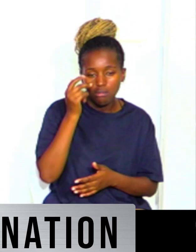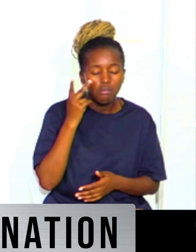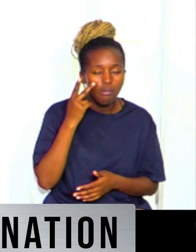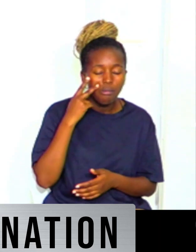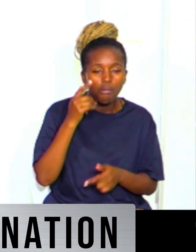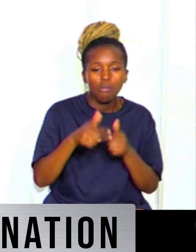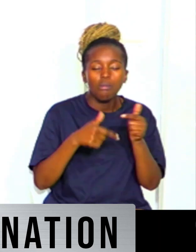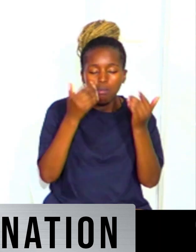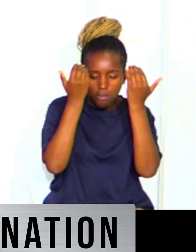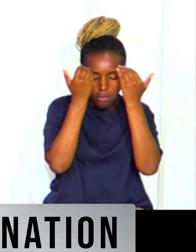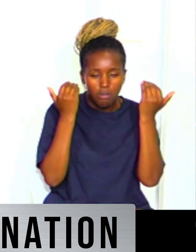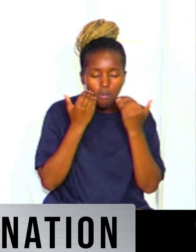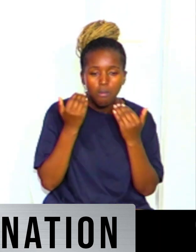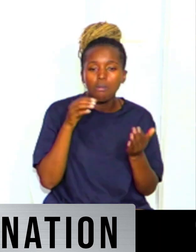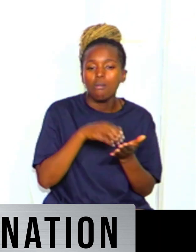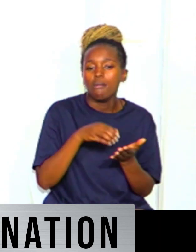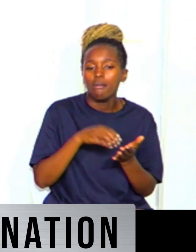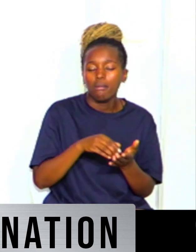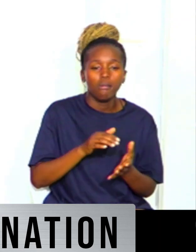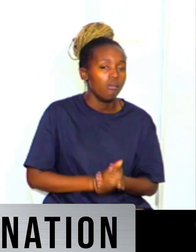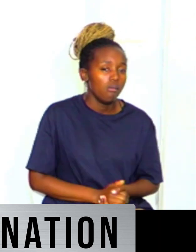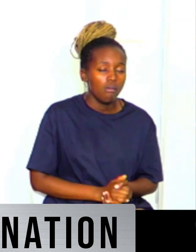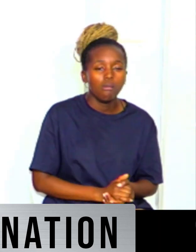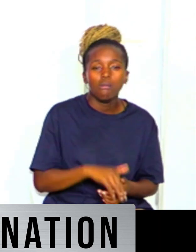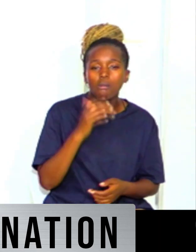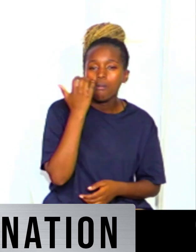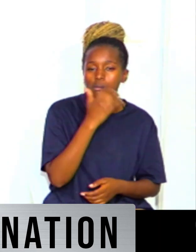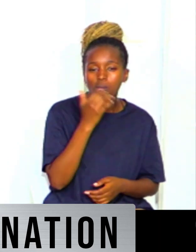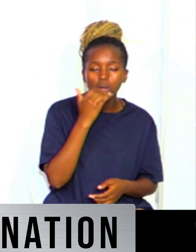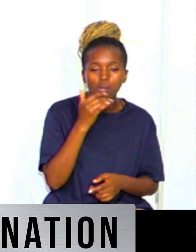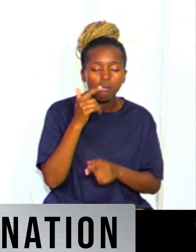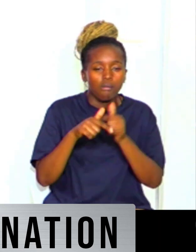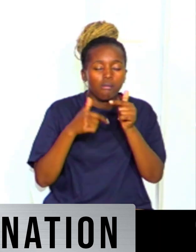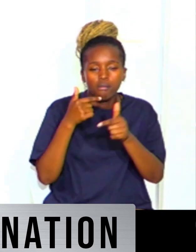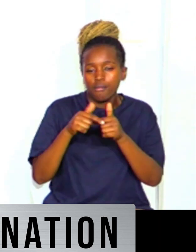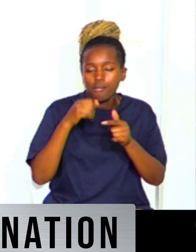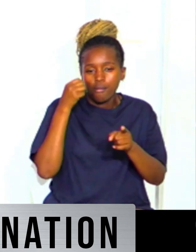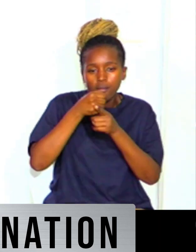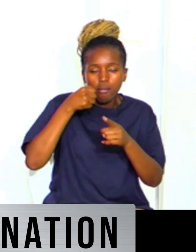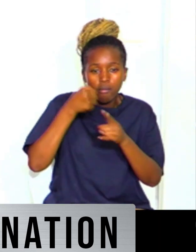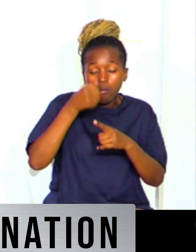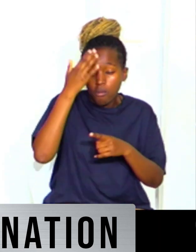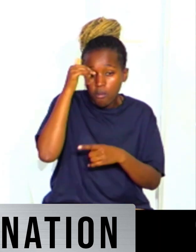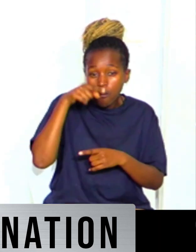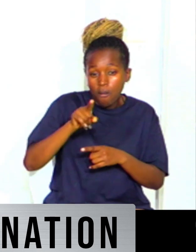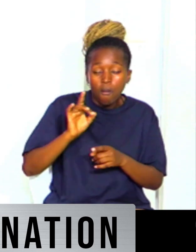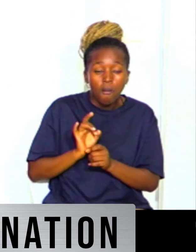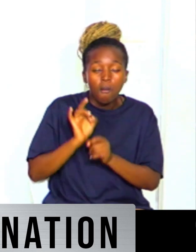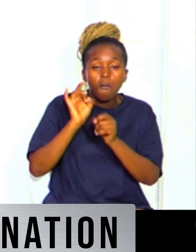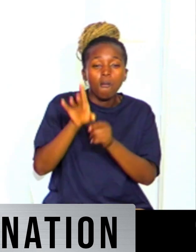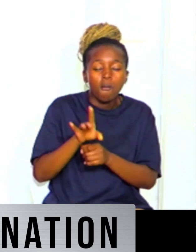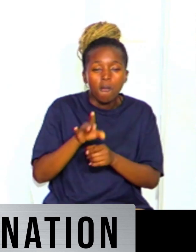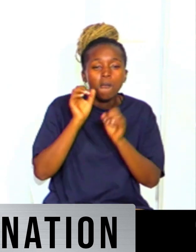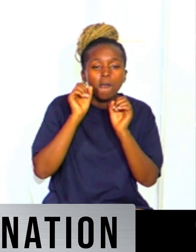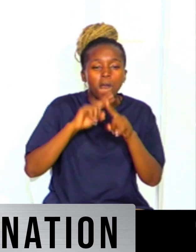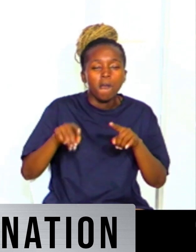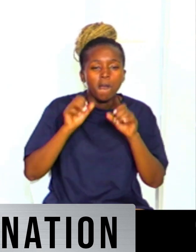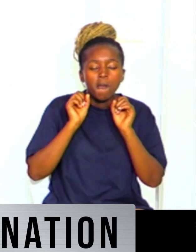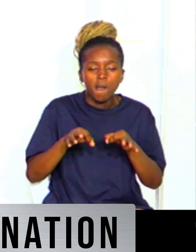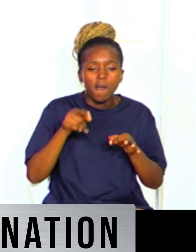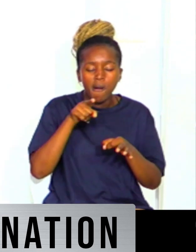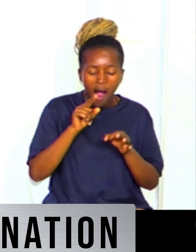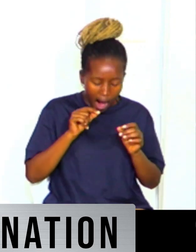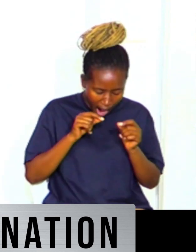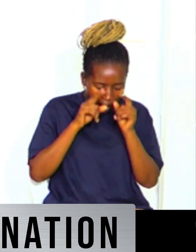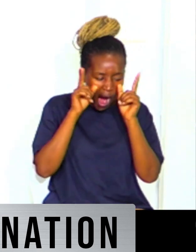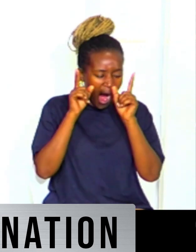Okay. Even Rigathi Gachagua, Kenya inafanya apigane koti ni kwa sababu gani? He was impeached. But if Rigathi Gachagua angeamka afanye